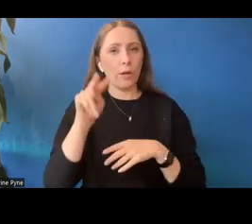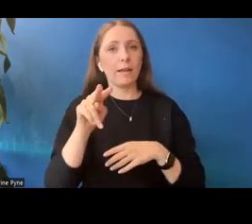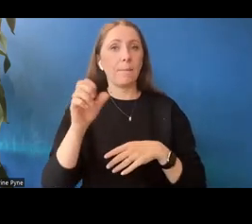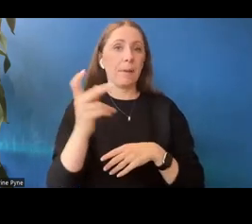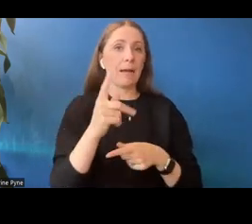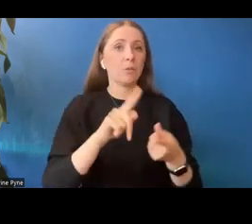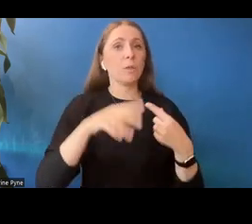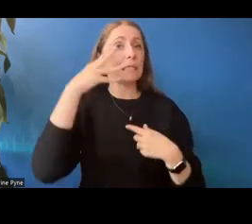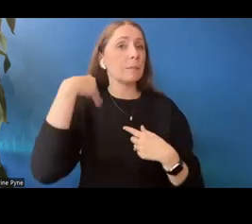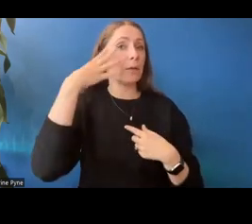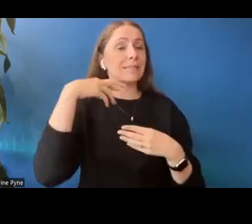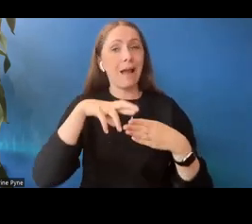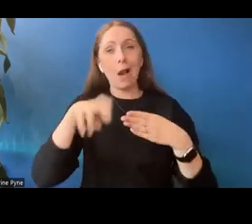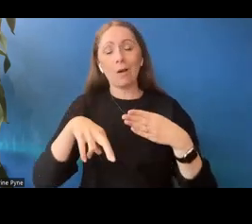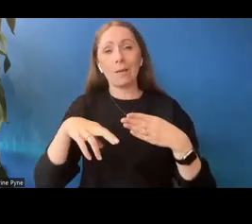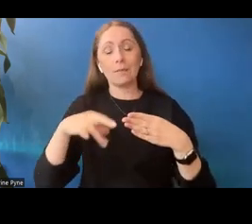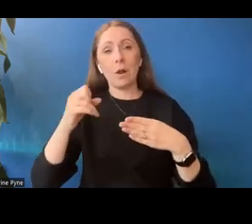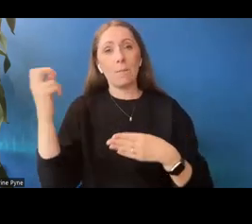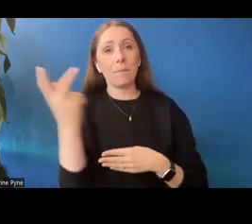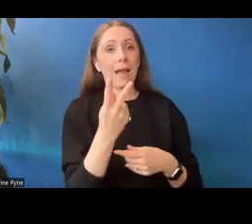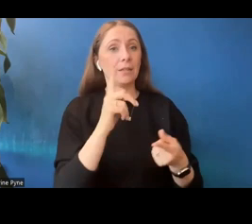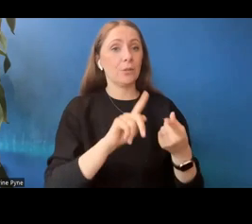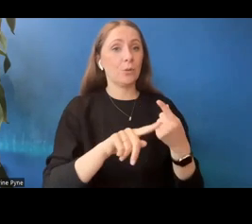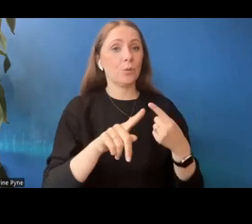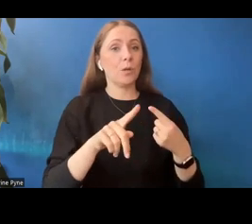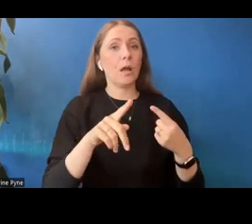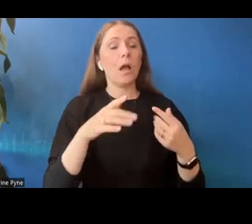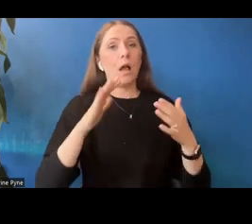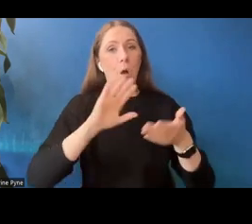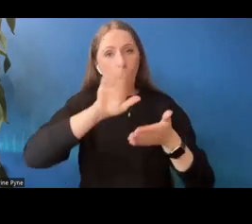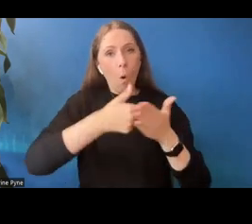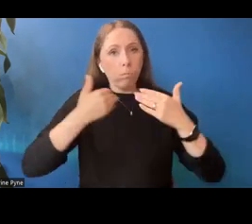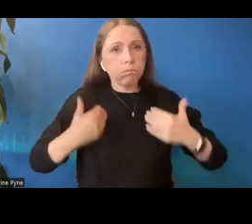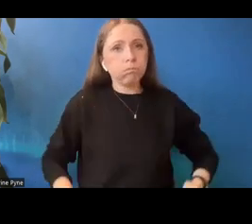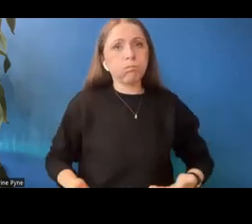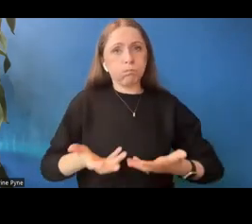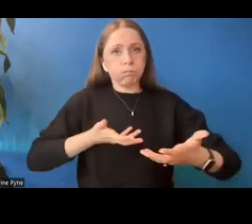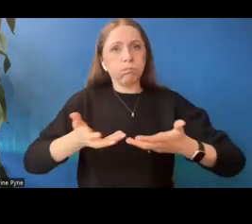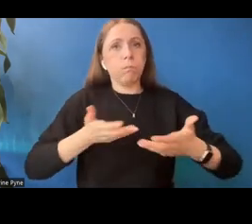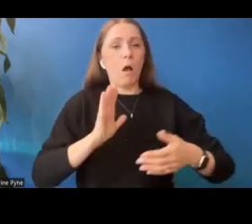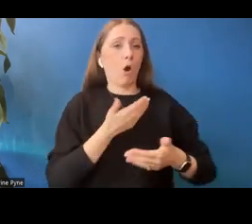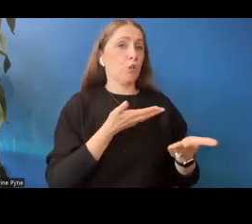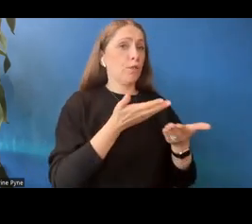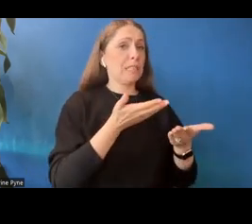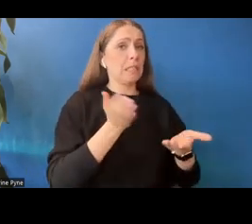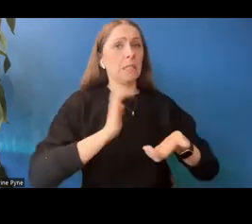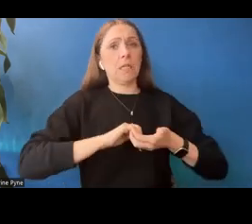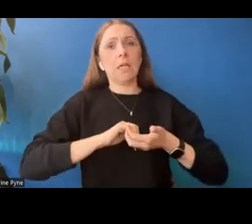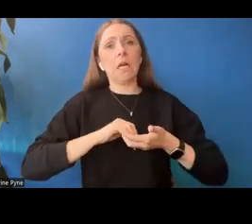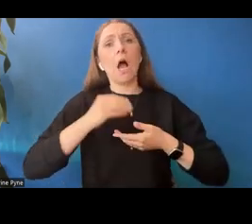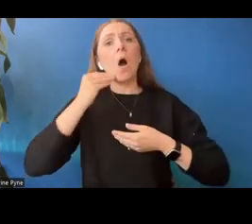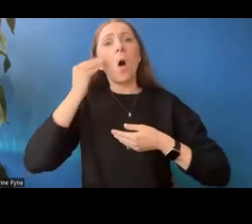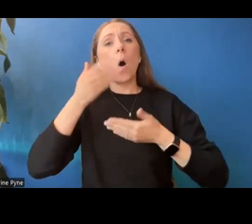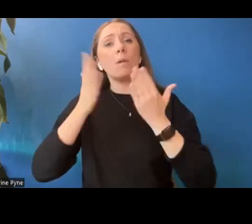and outcomes. So this is going back to holistically analyzing the interplay between our services and homelessness